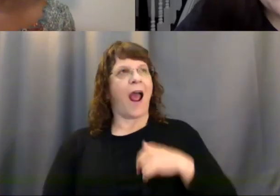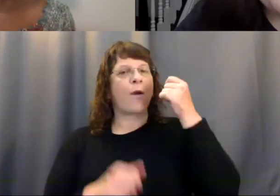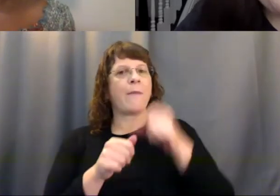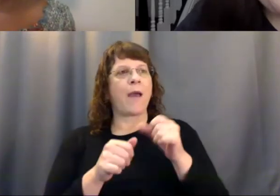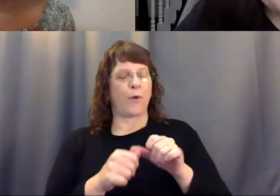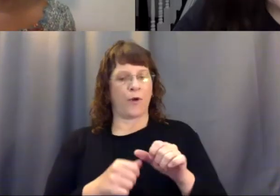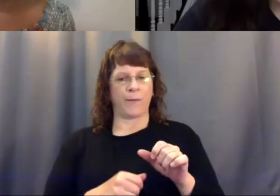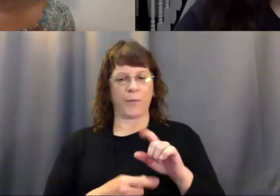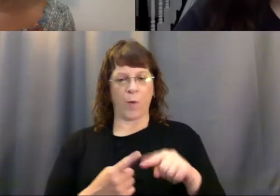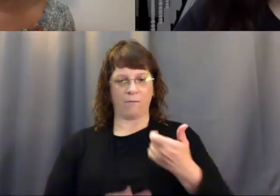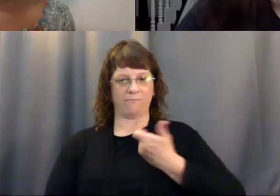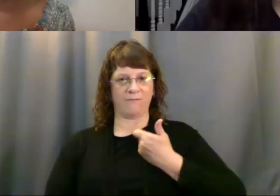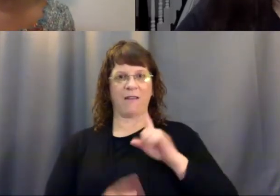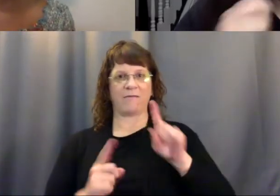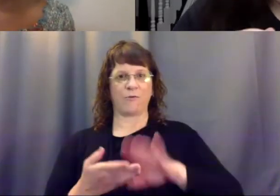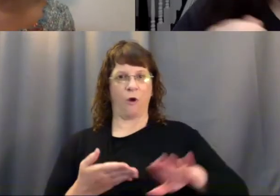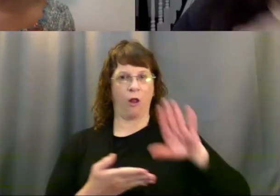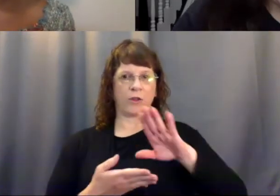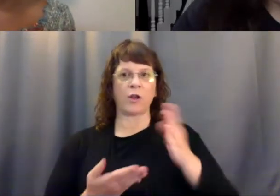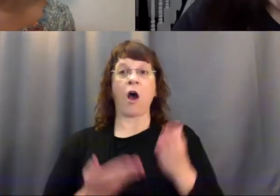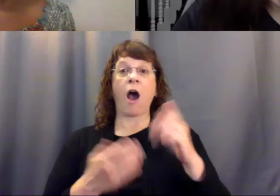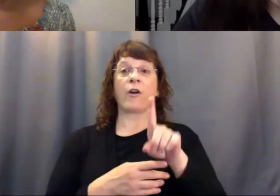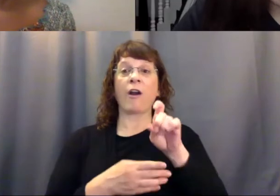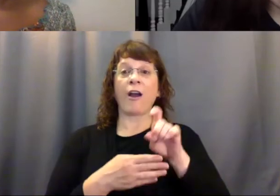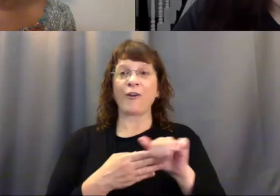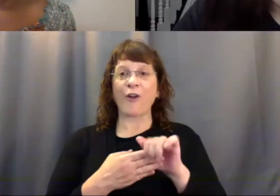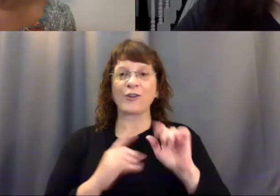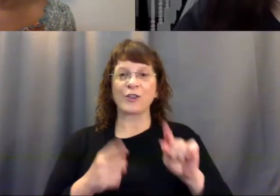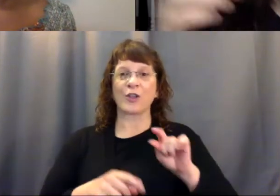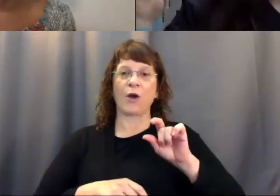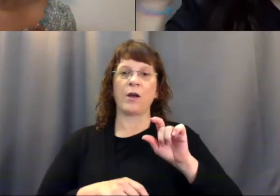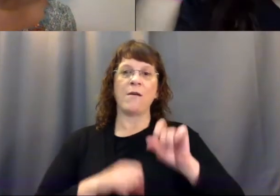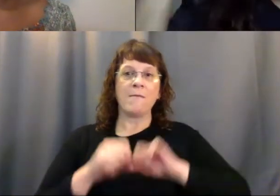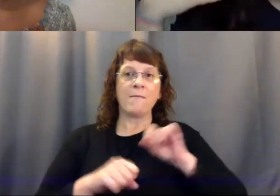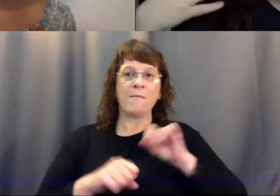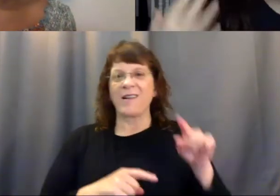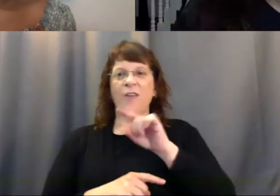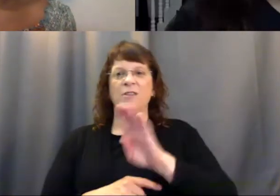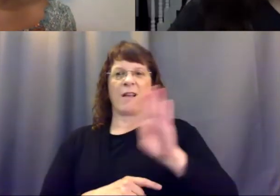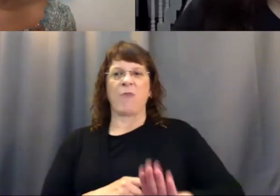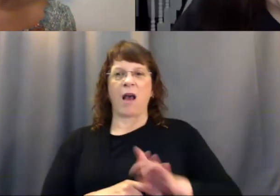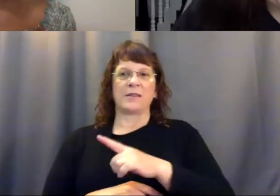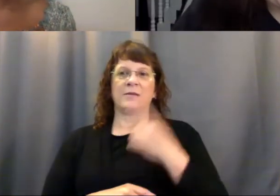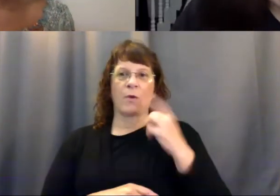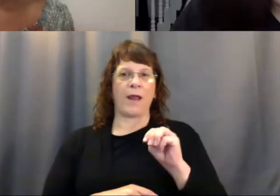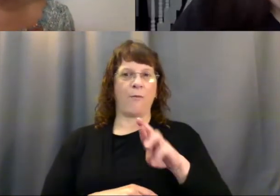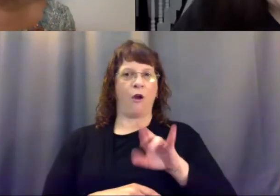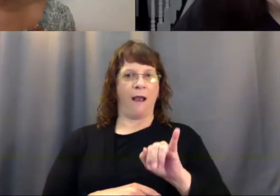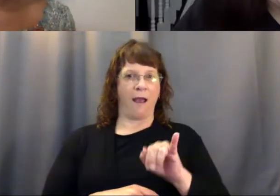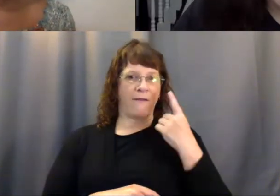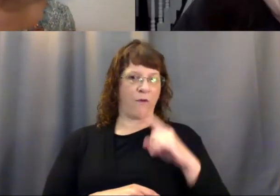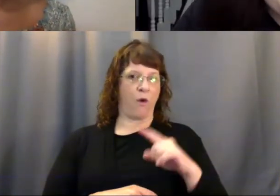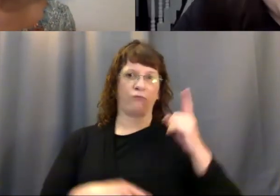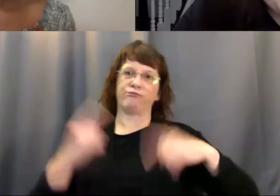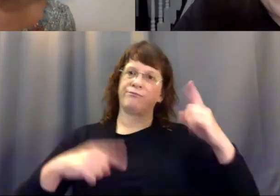was in college, they would offer me $100 to go bike to the other side of Boston to get MRIs for like various